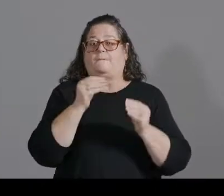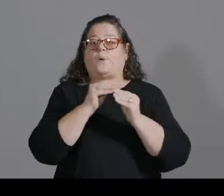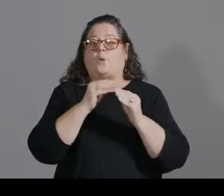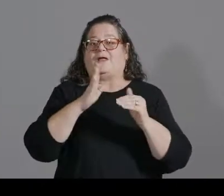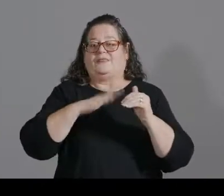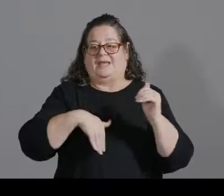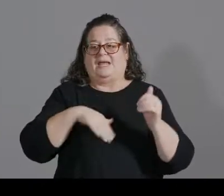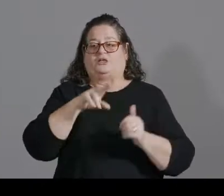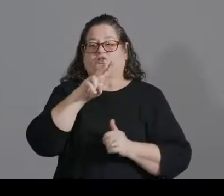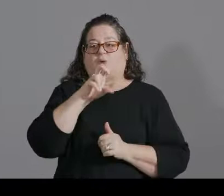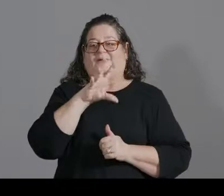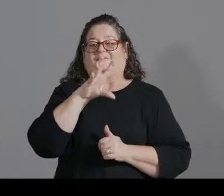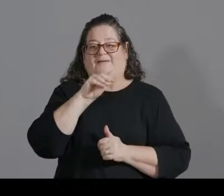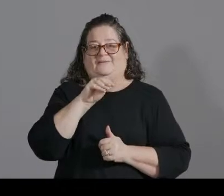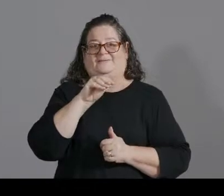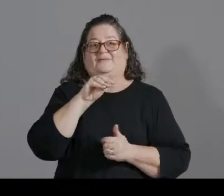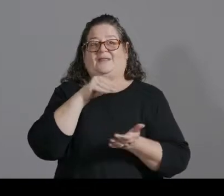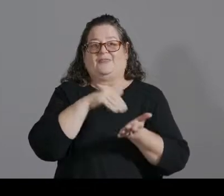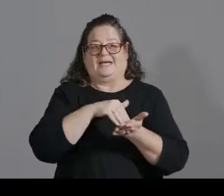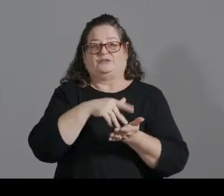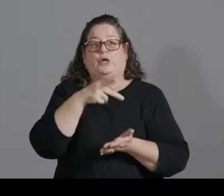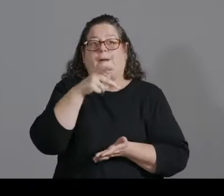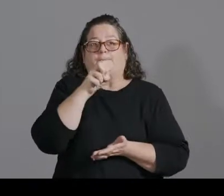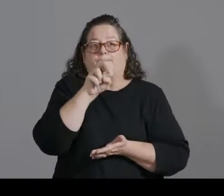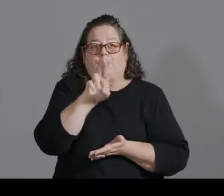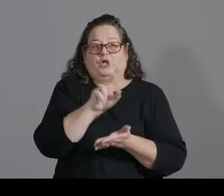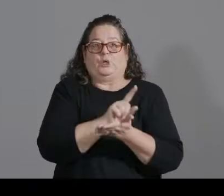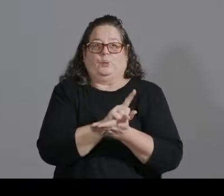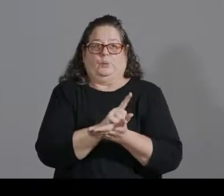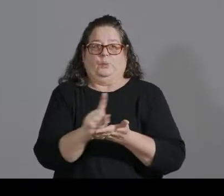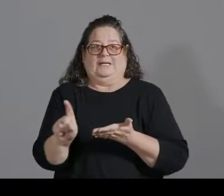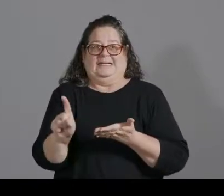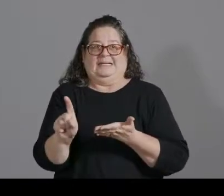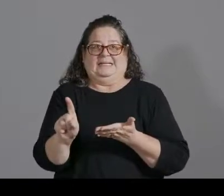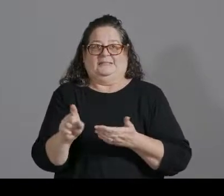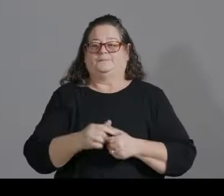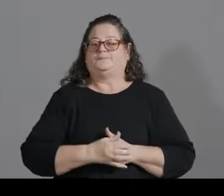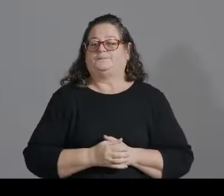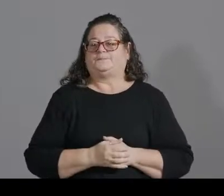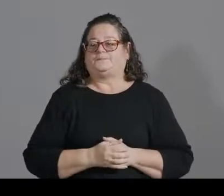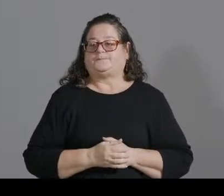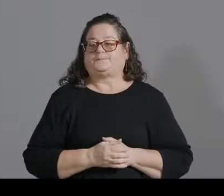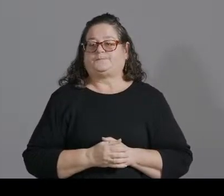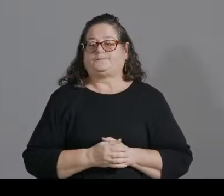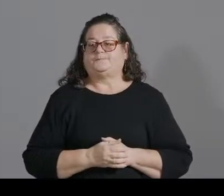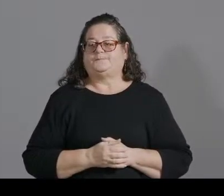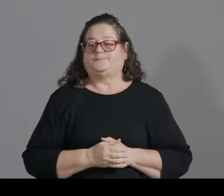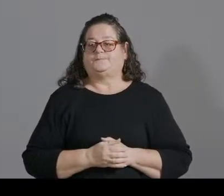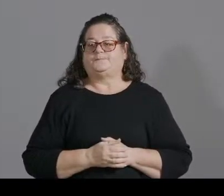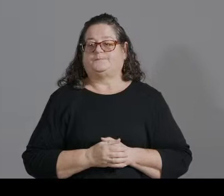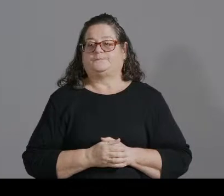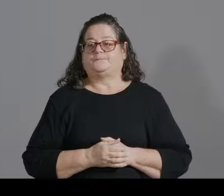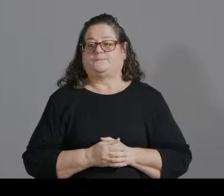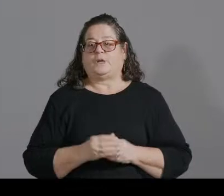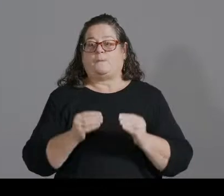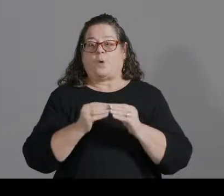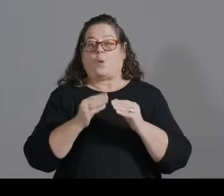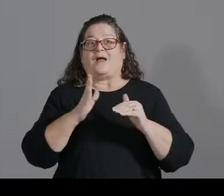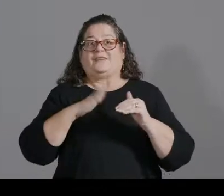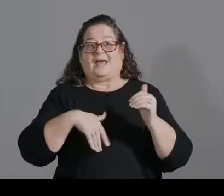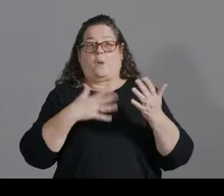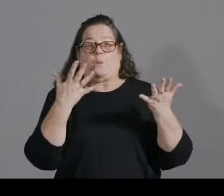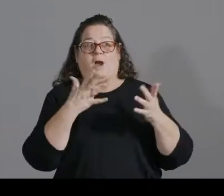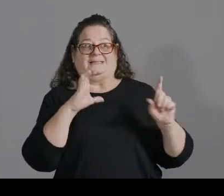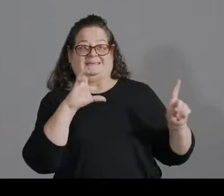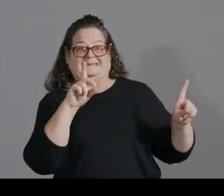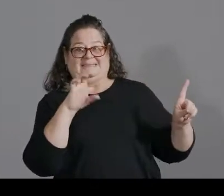week. We are currently outpacing the state's weekly vaccine allocation from CDC. We resubmitted a